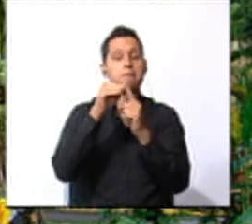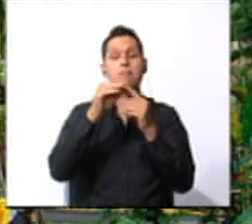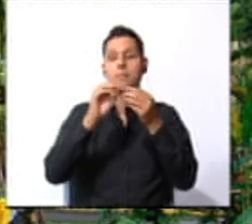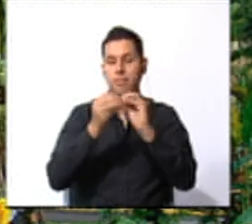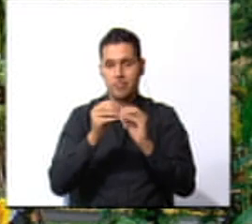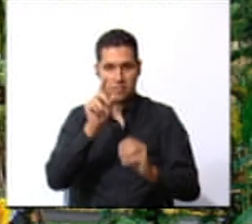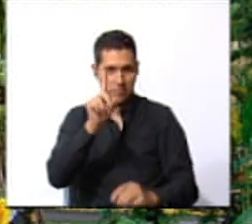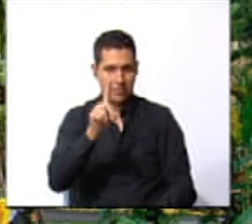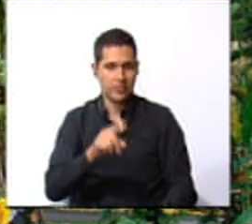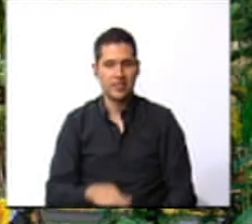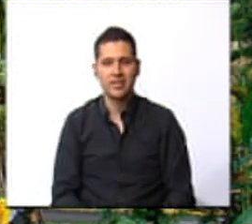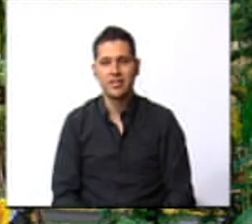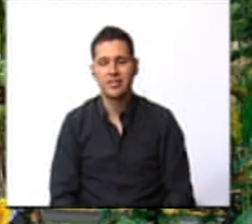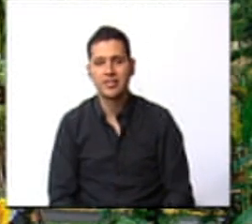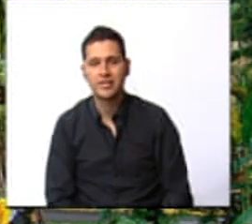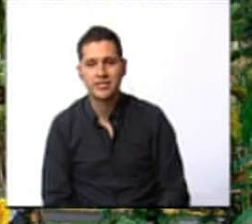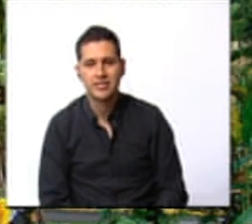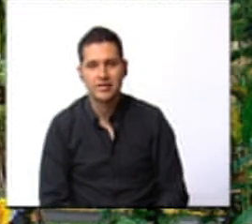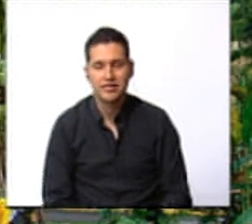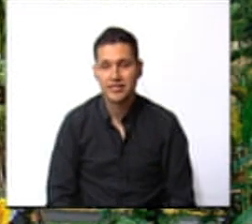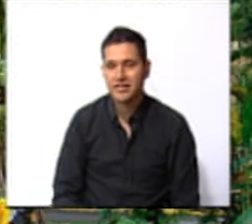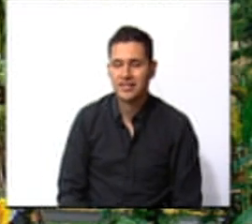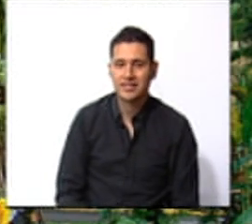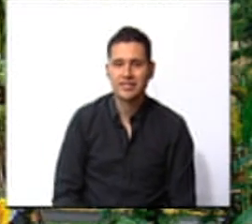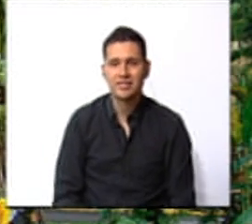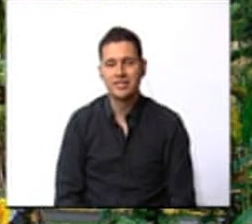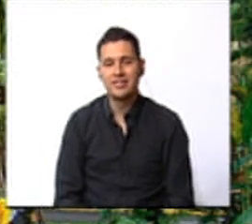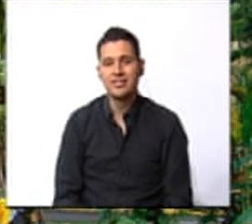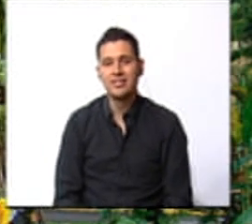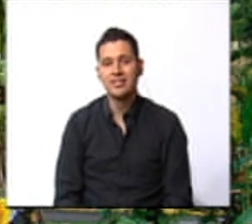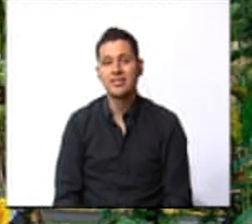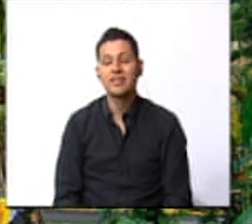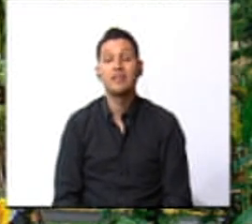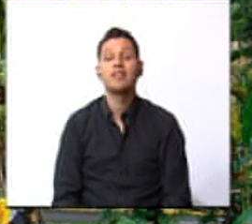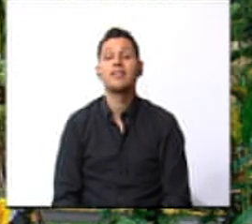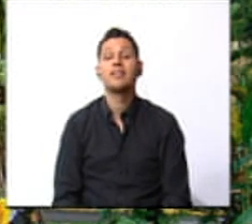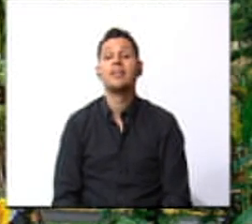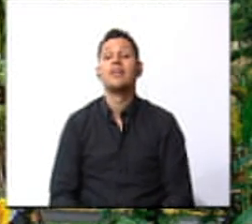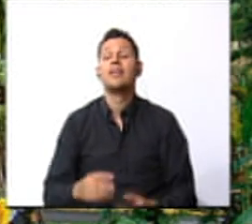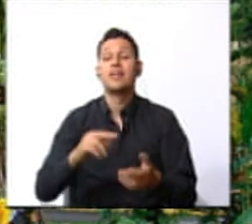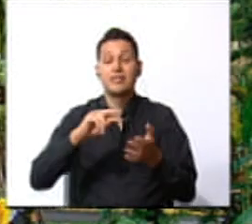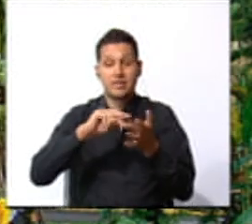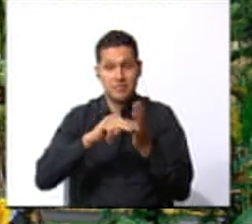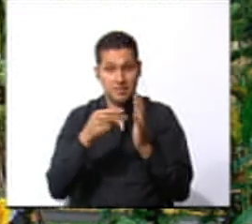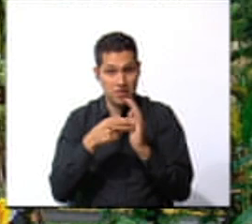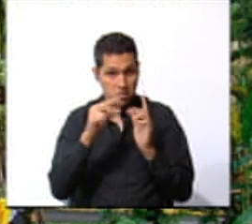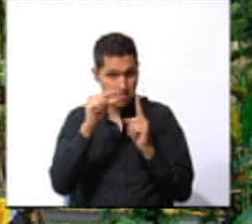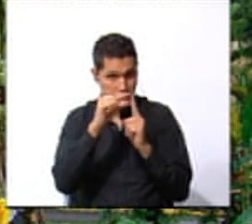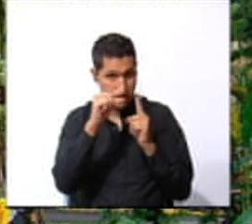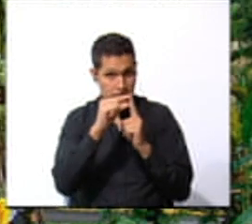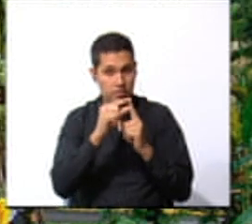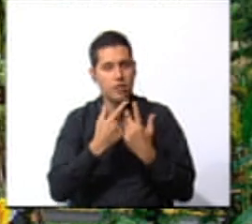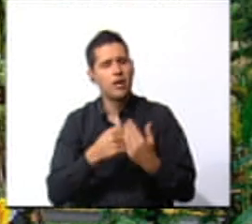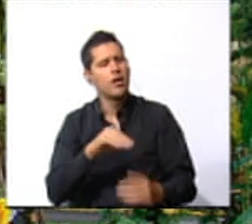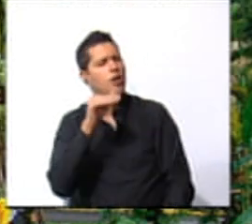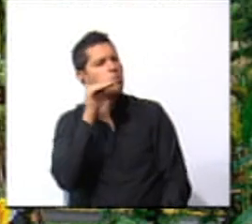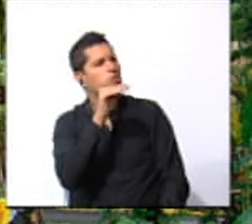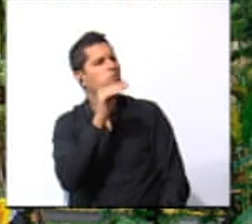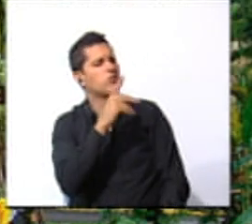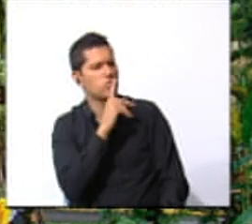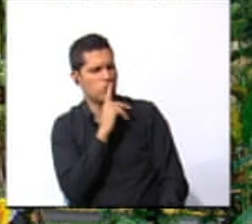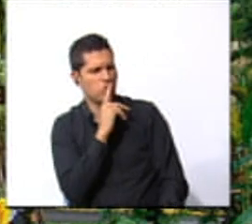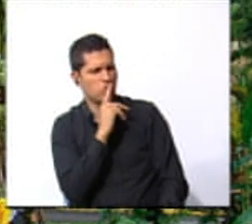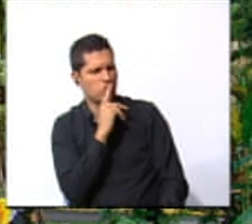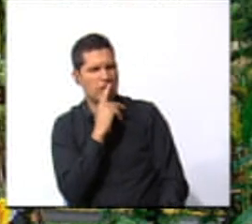one. Inferir, meaning of words. Teacher, yes? What's